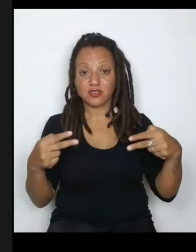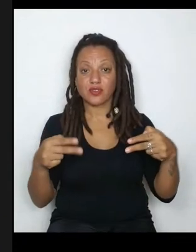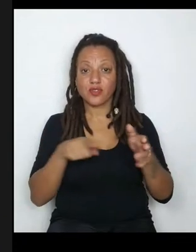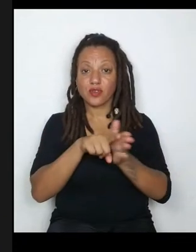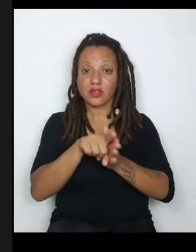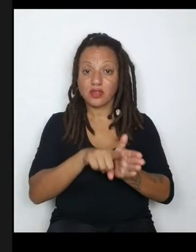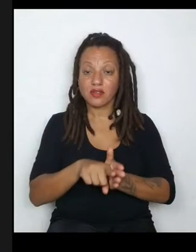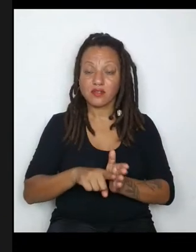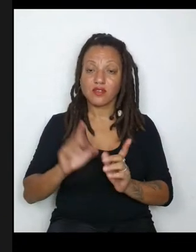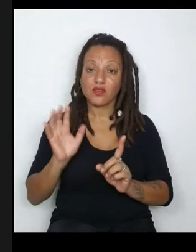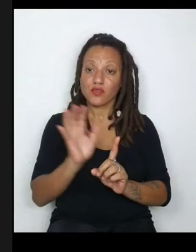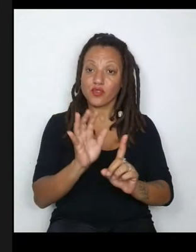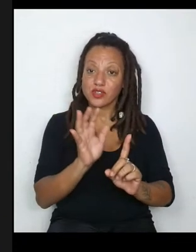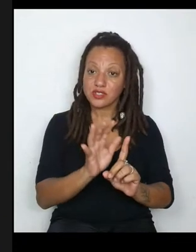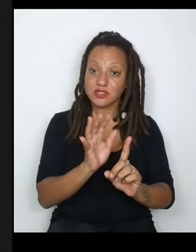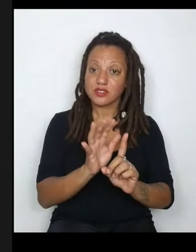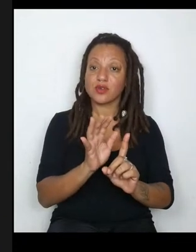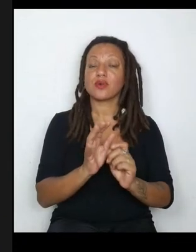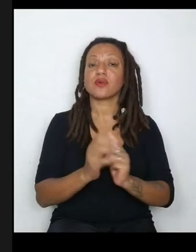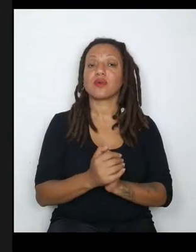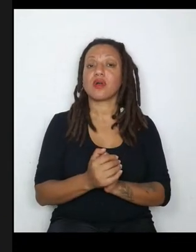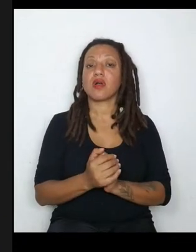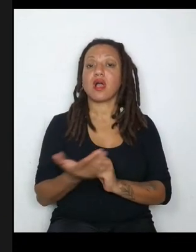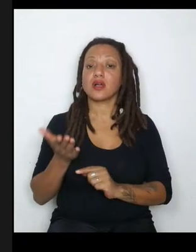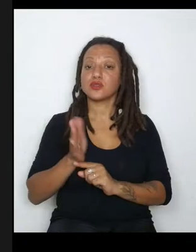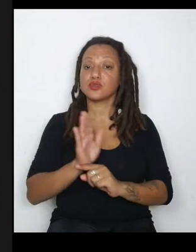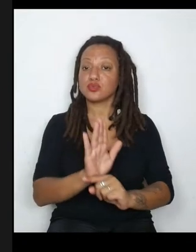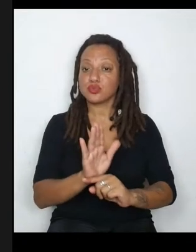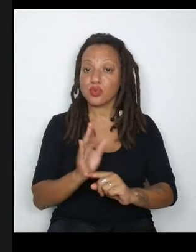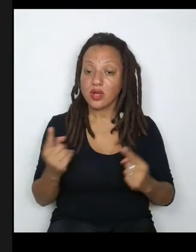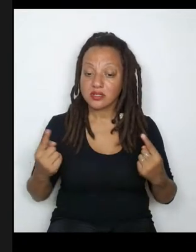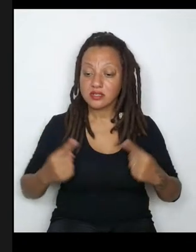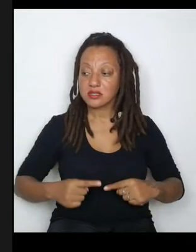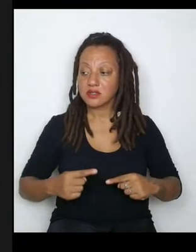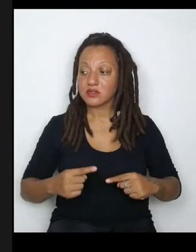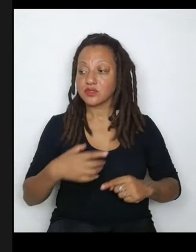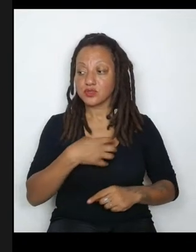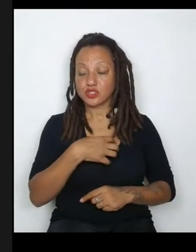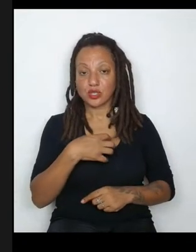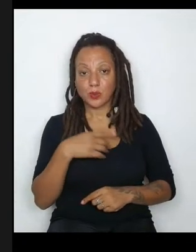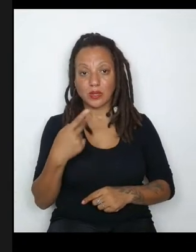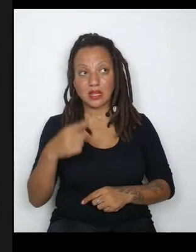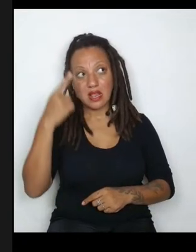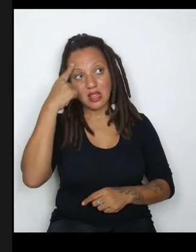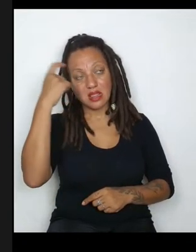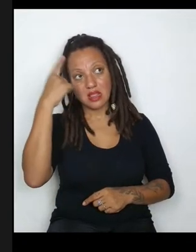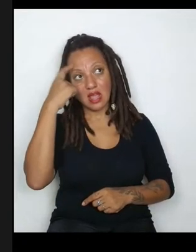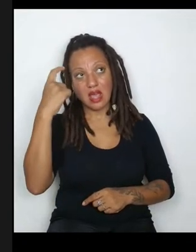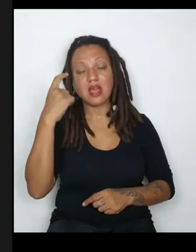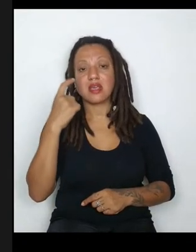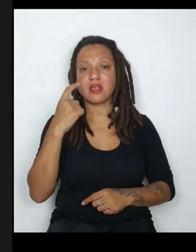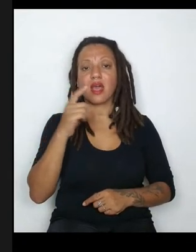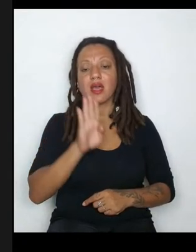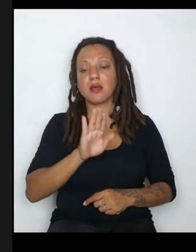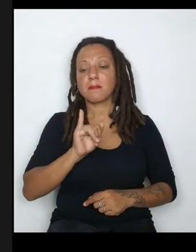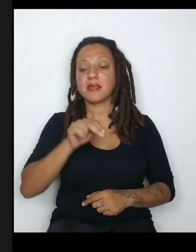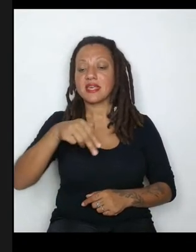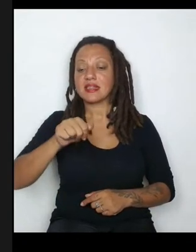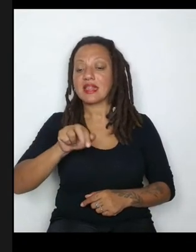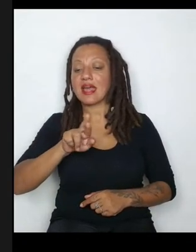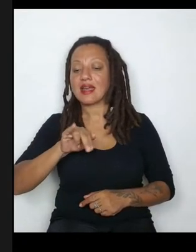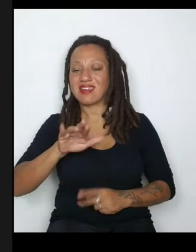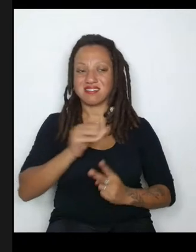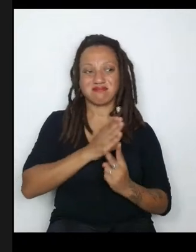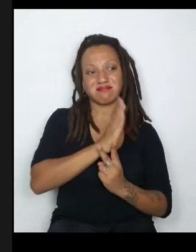ethnographical images that gogan saw influenced his works and if they helped him